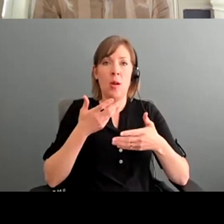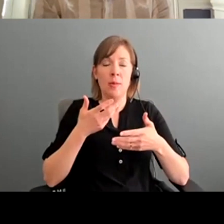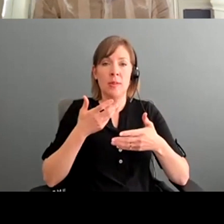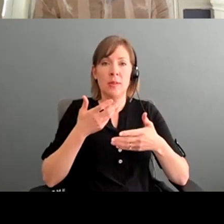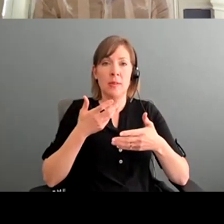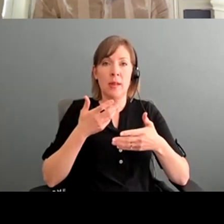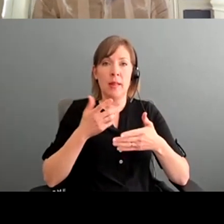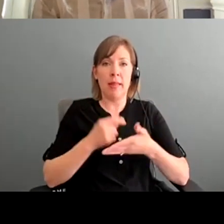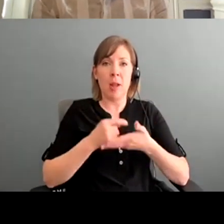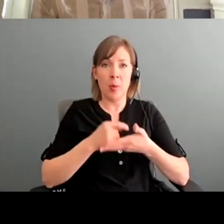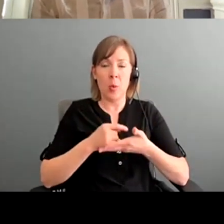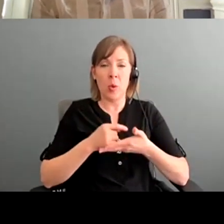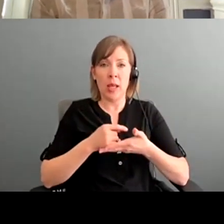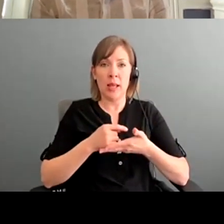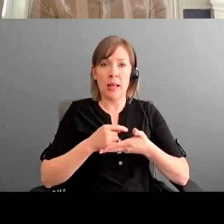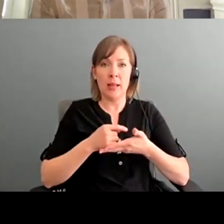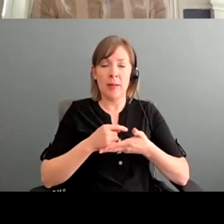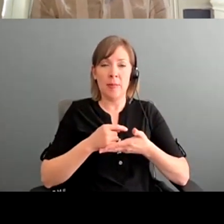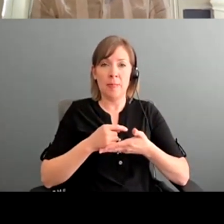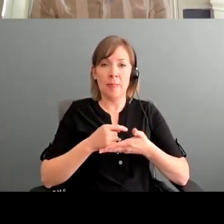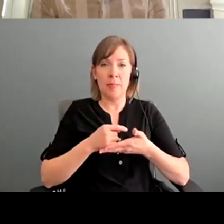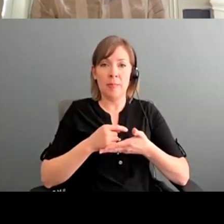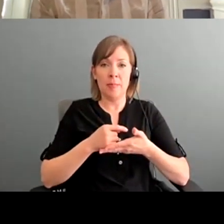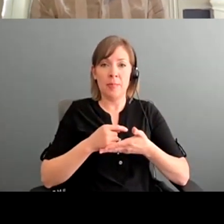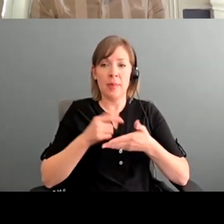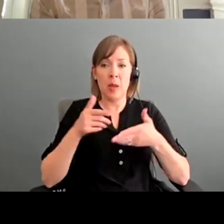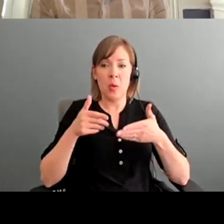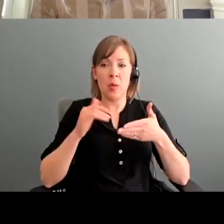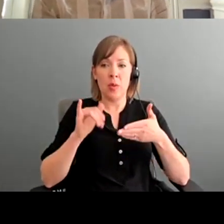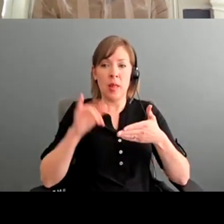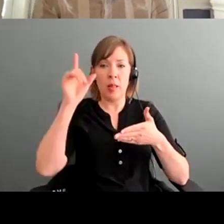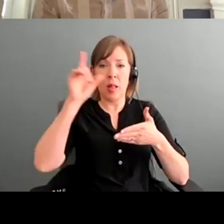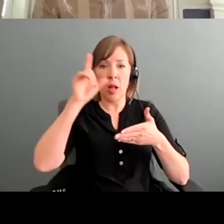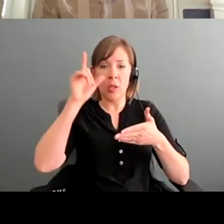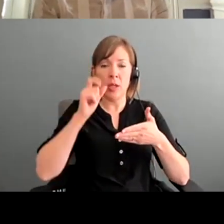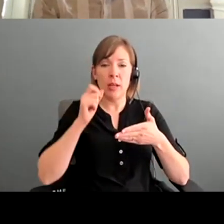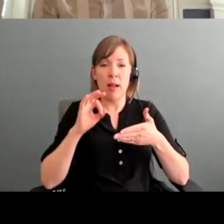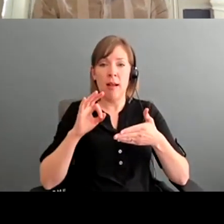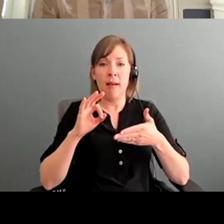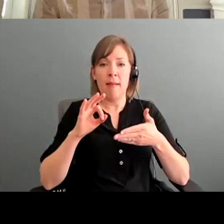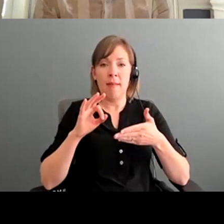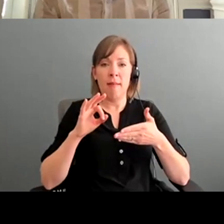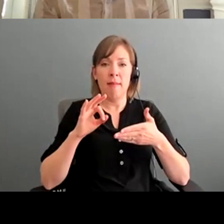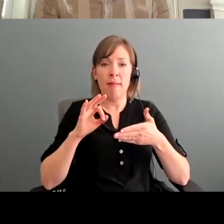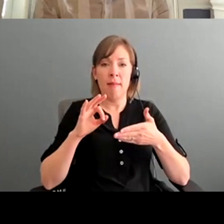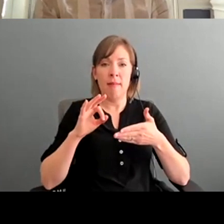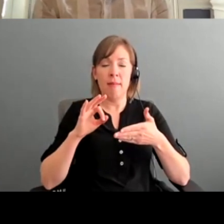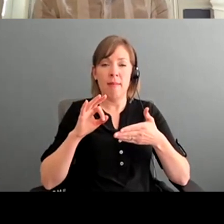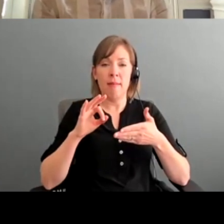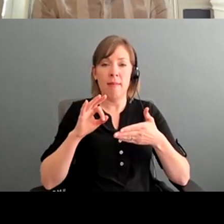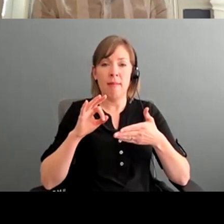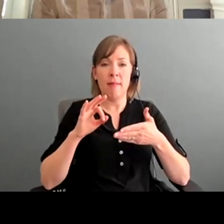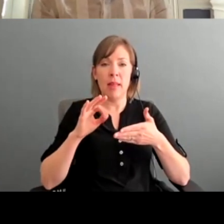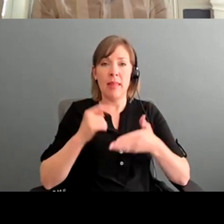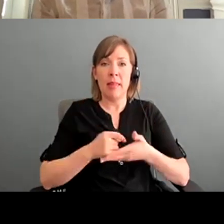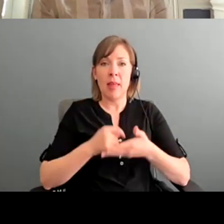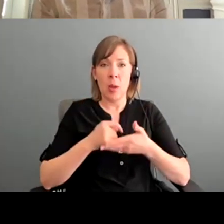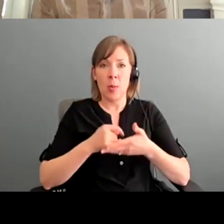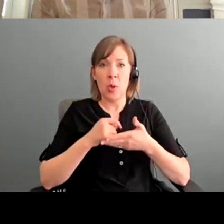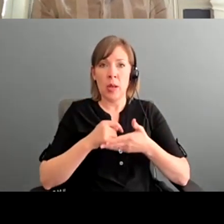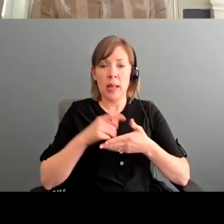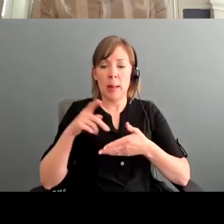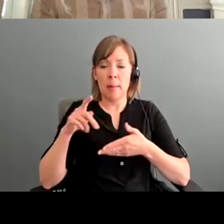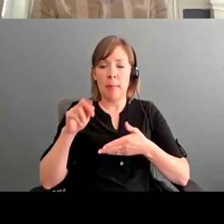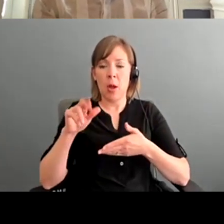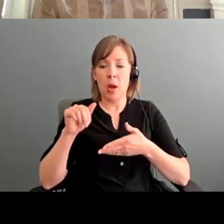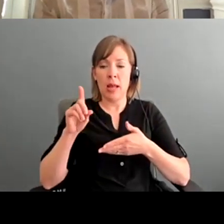of the therapeutic, or the logic of the therapeutic paradigm to